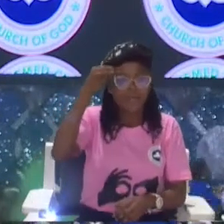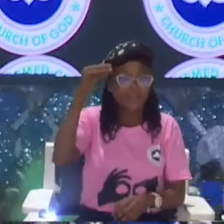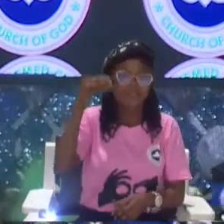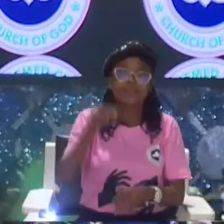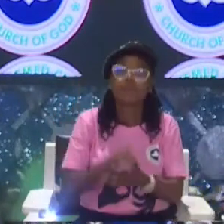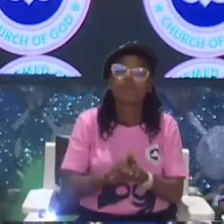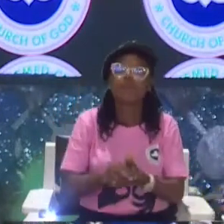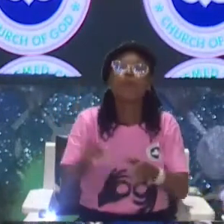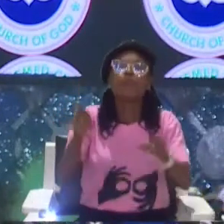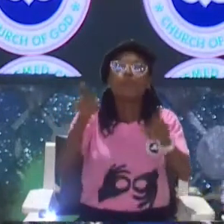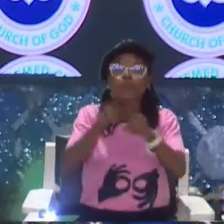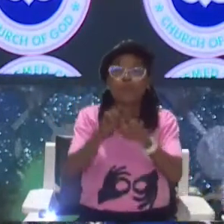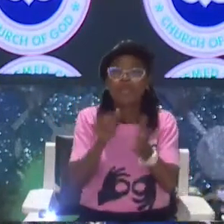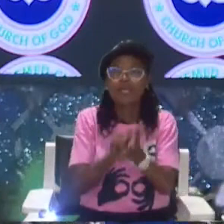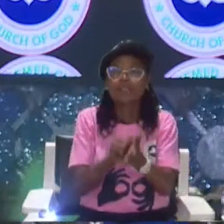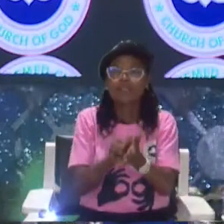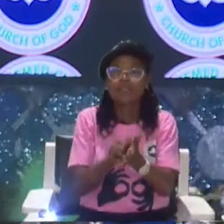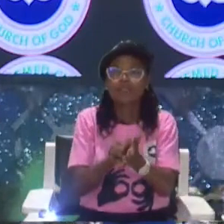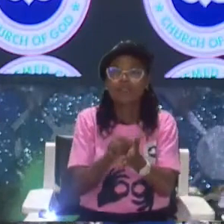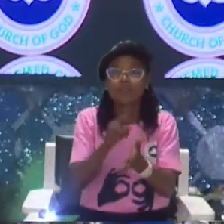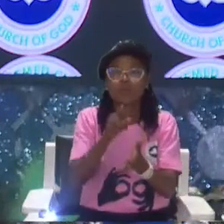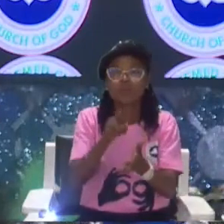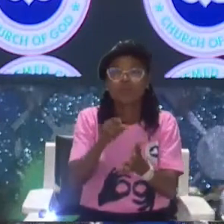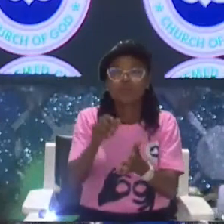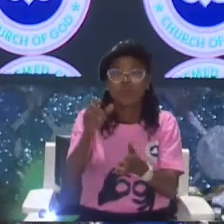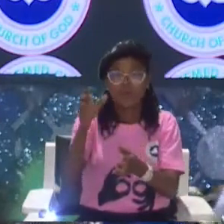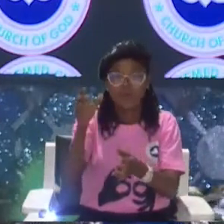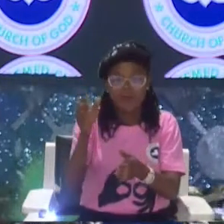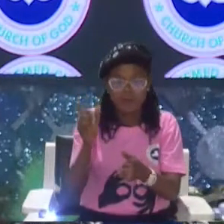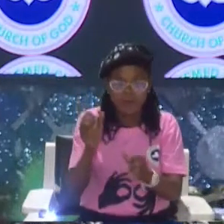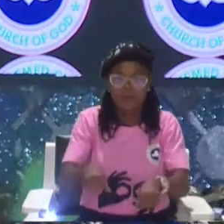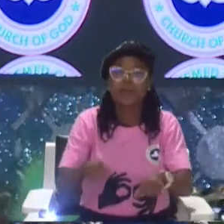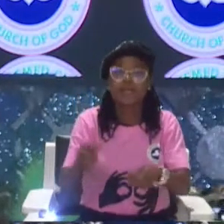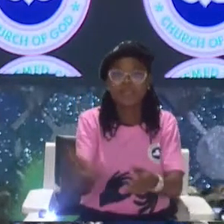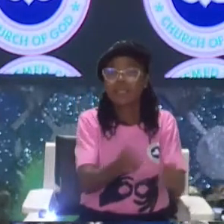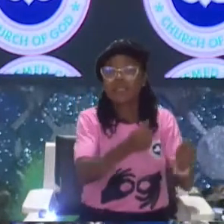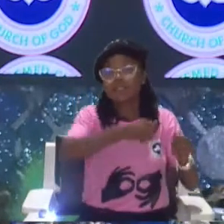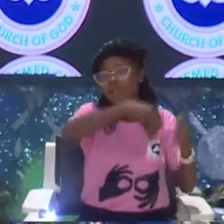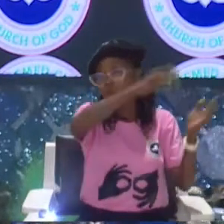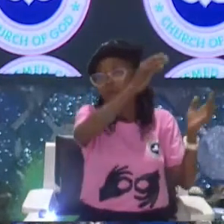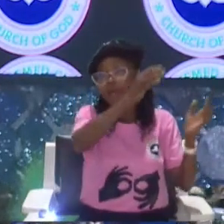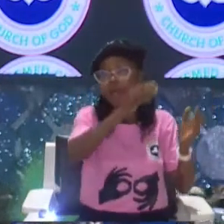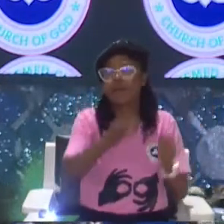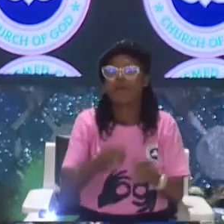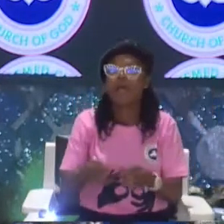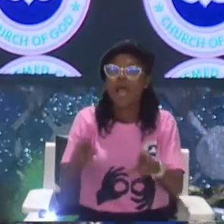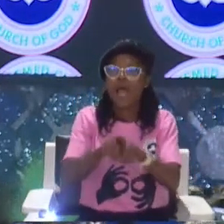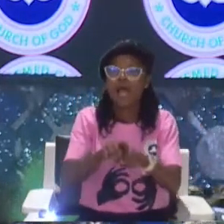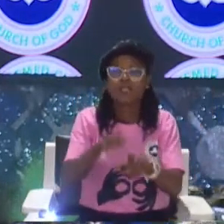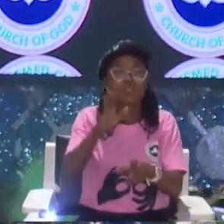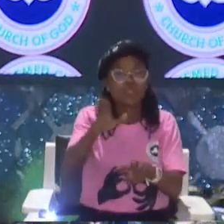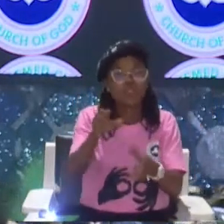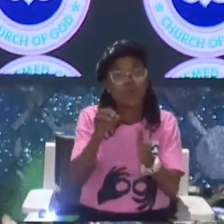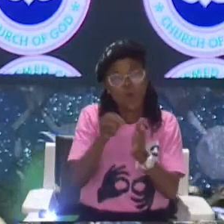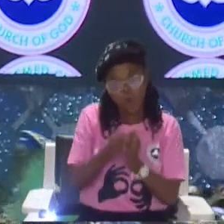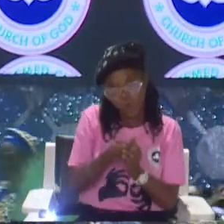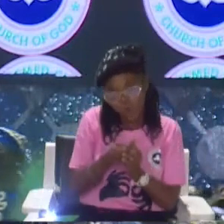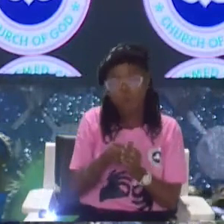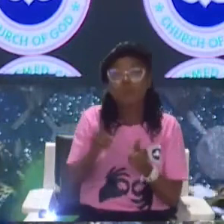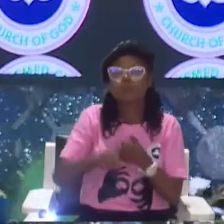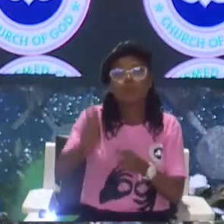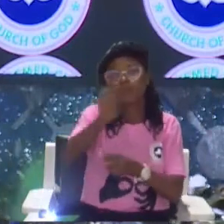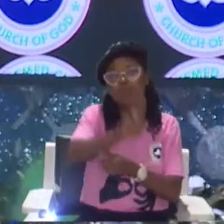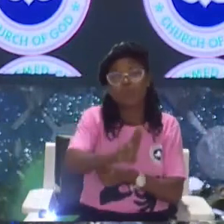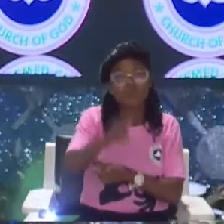So that you can take it away as a mantle and use it for God. Kí ẹ lè bá a mú lọ kí ẹ sì lè lò ó fún